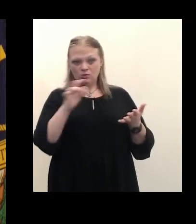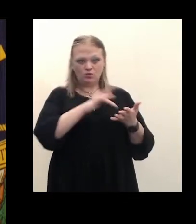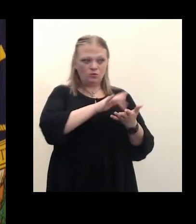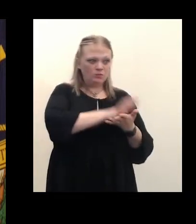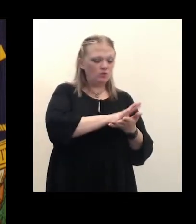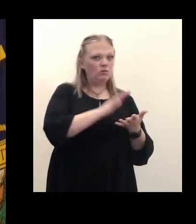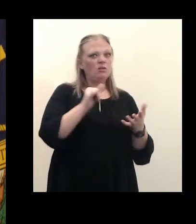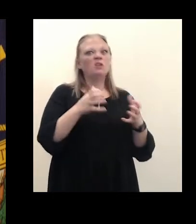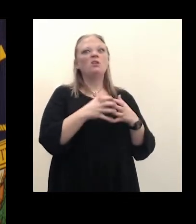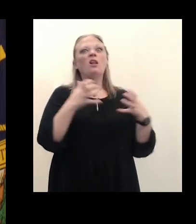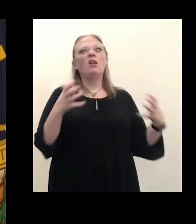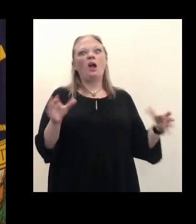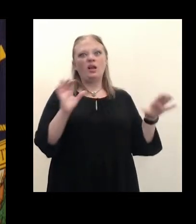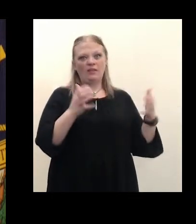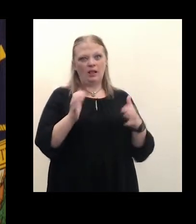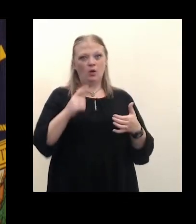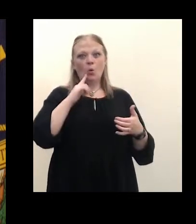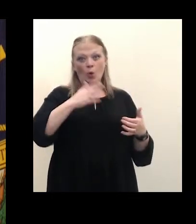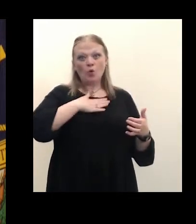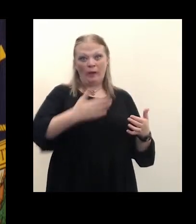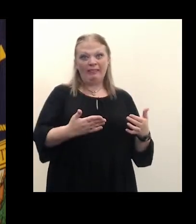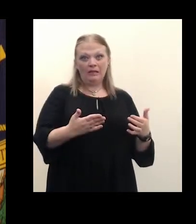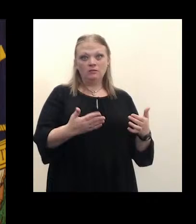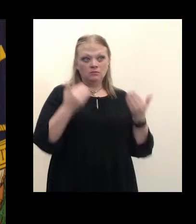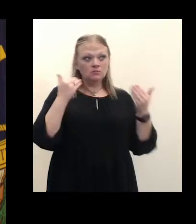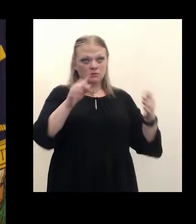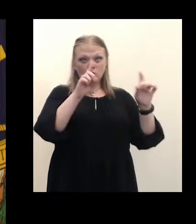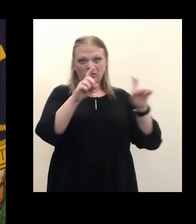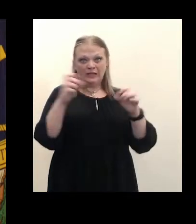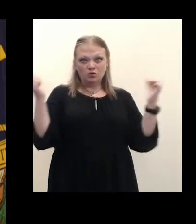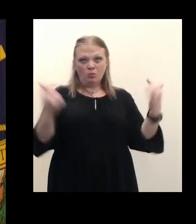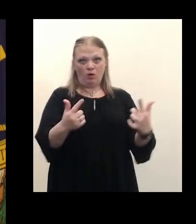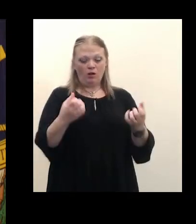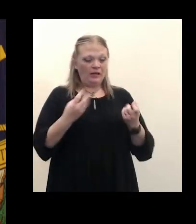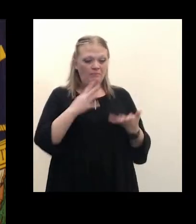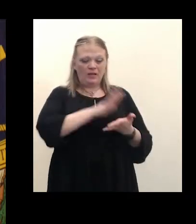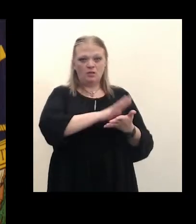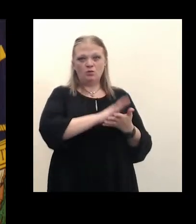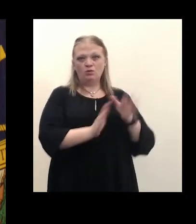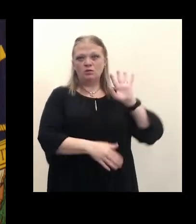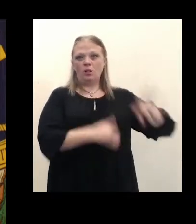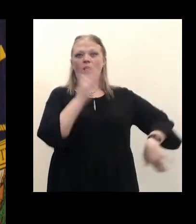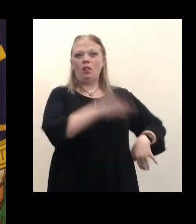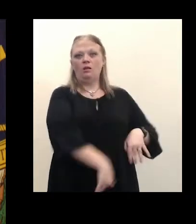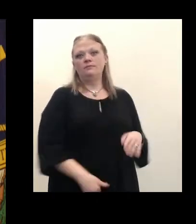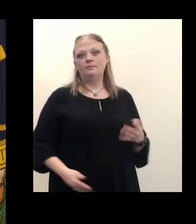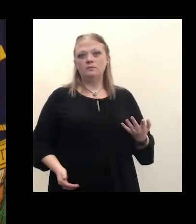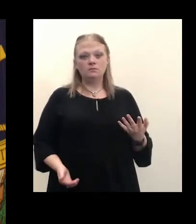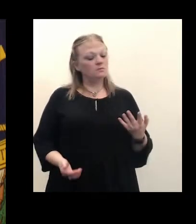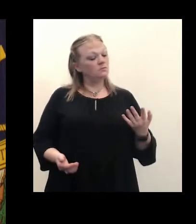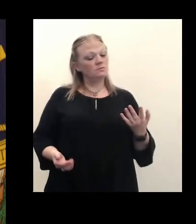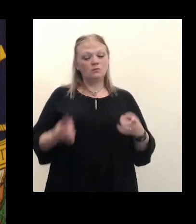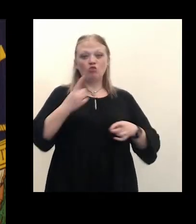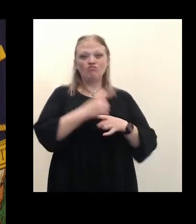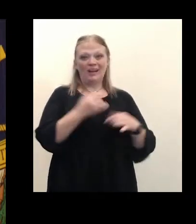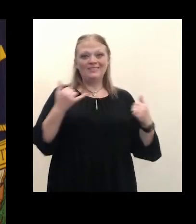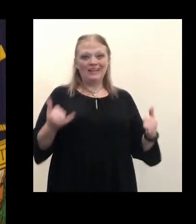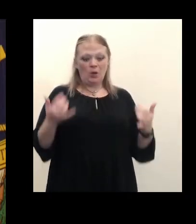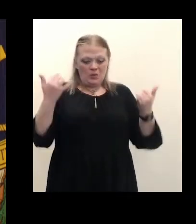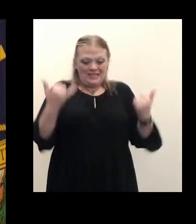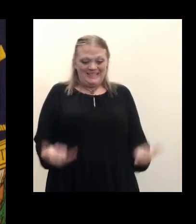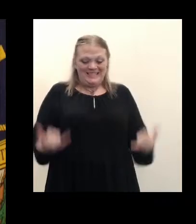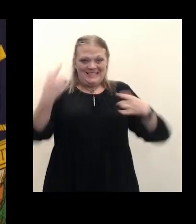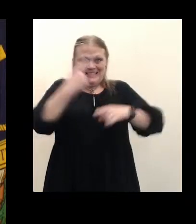of classes, and we're willing to test them. However, many schools haven't taken advantage of this. And I can tell you right now, today,